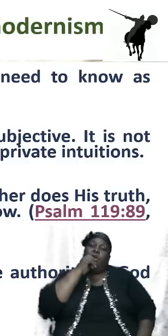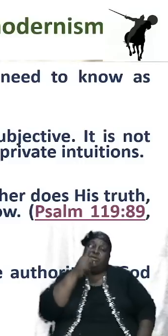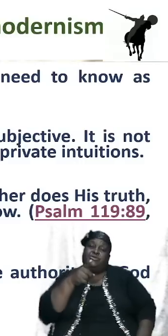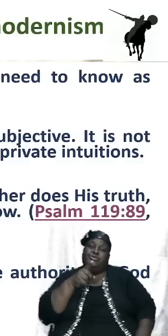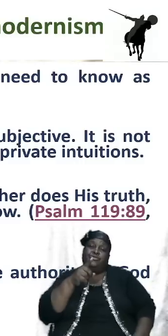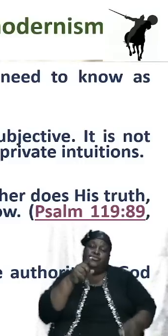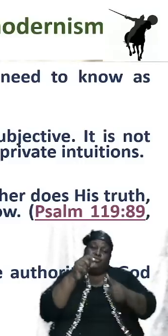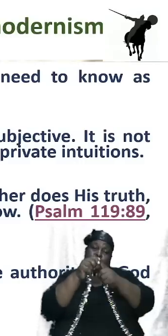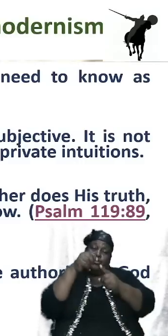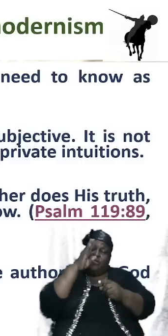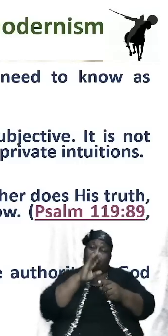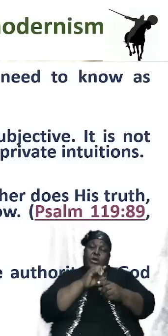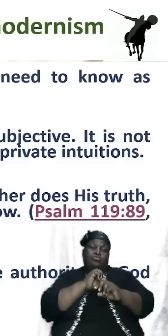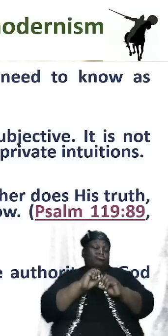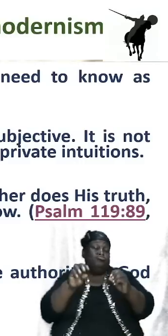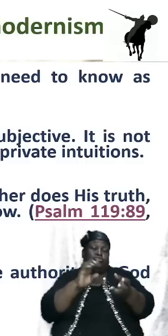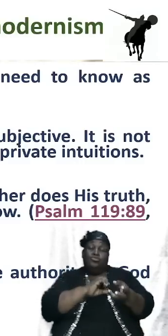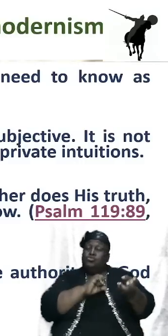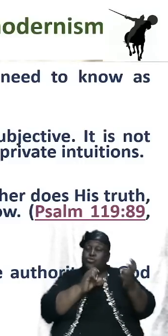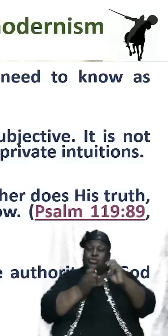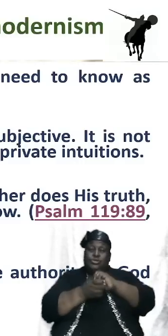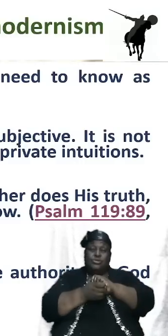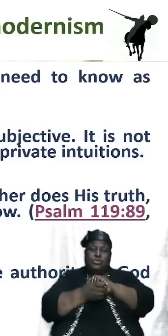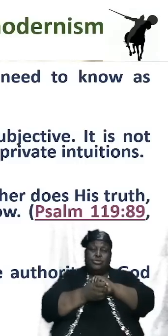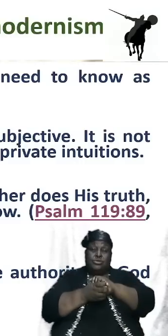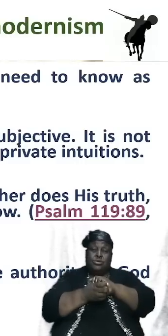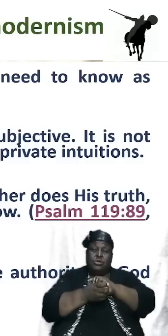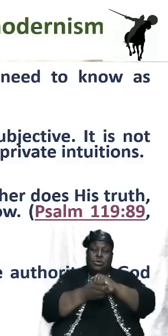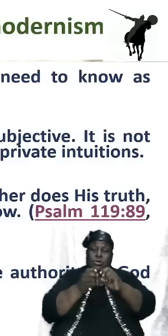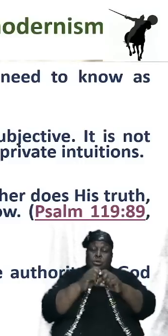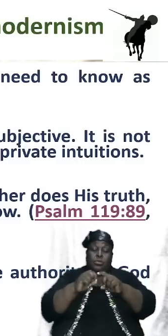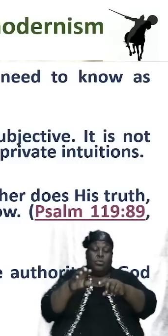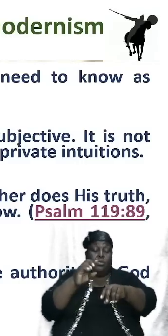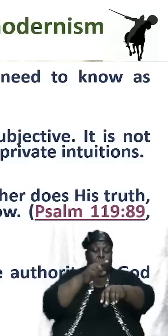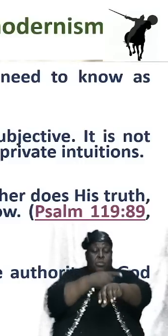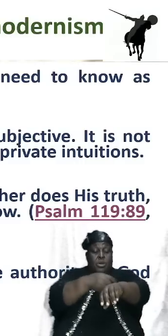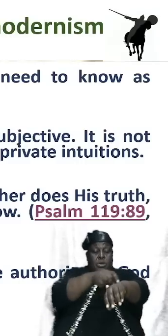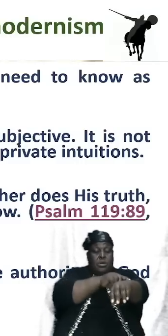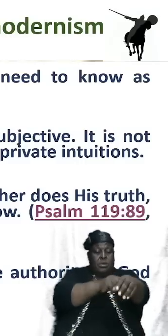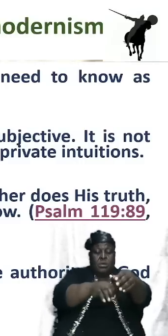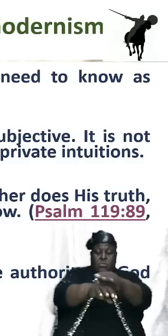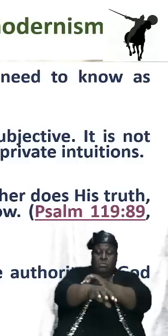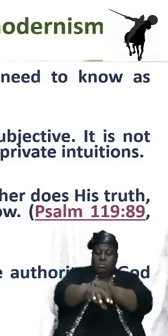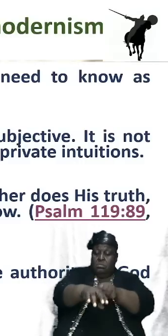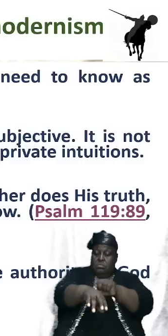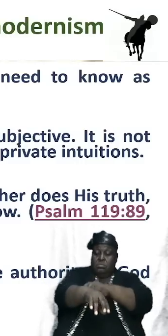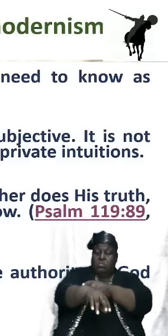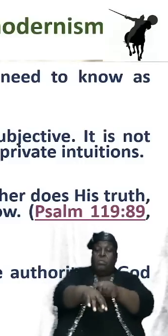change. And the Bible tells us in Leviticus that you shouldn't put the markings upon your body. My